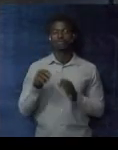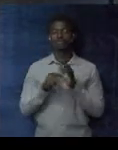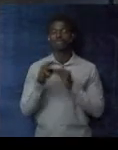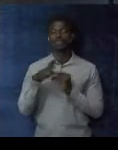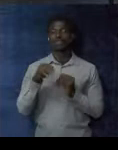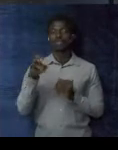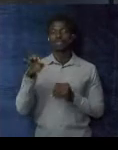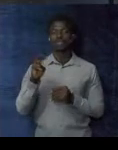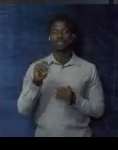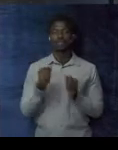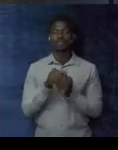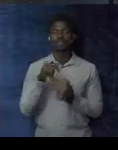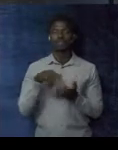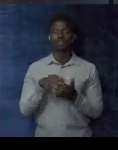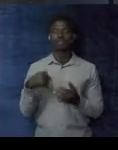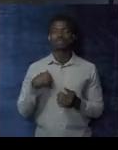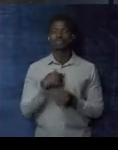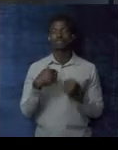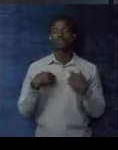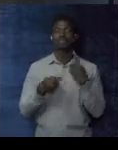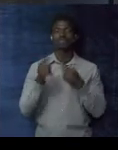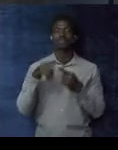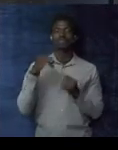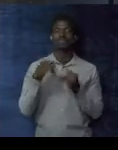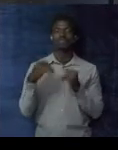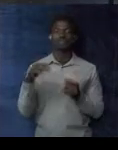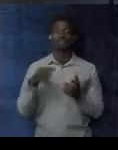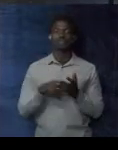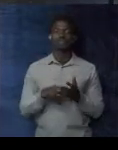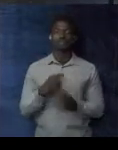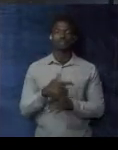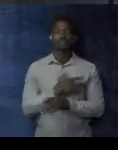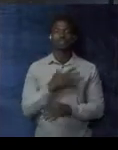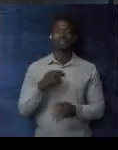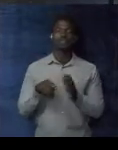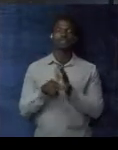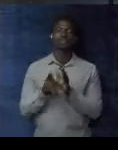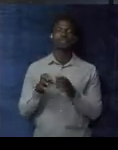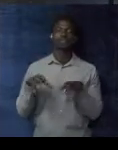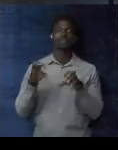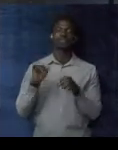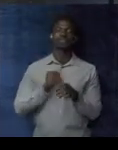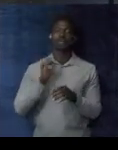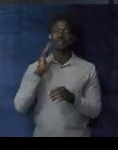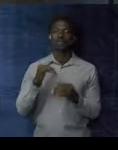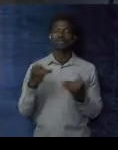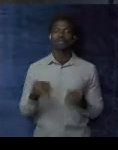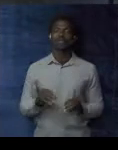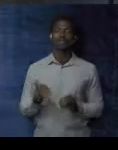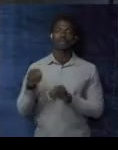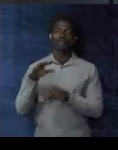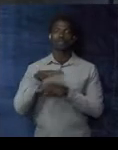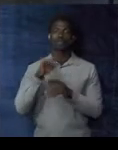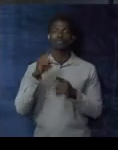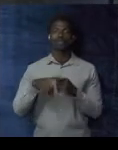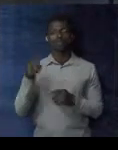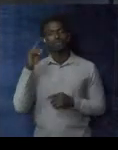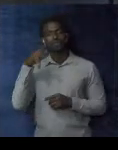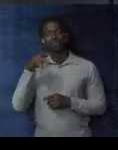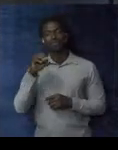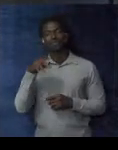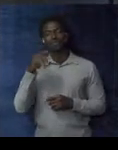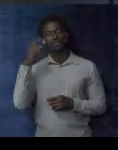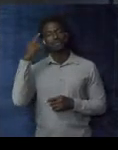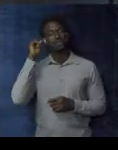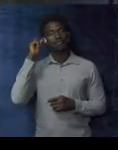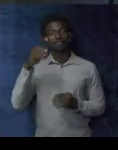all about. With this, we have come to the end of this lesson. Indeed, we have come to the end of the revision classes. I will now hand you over